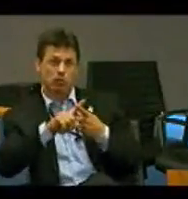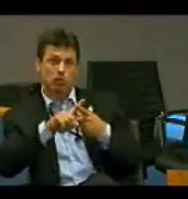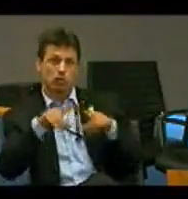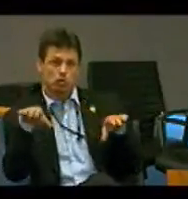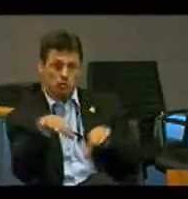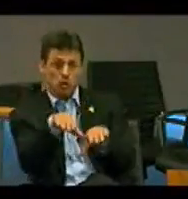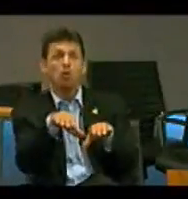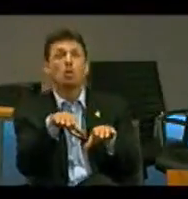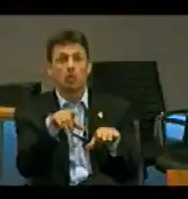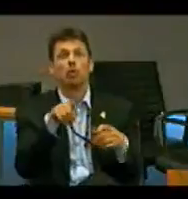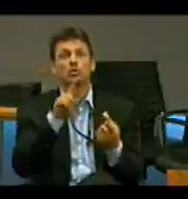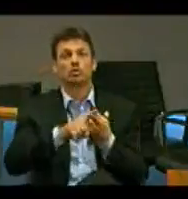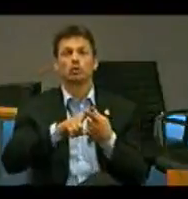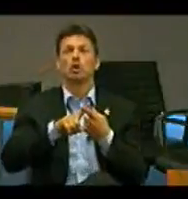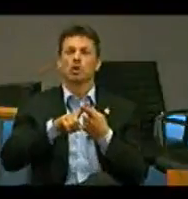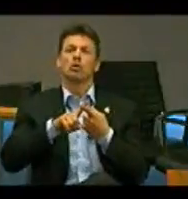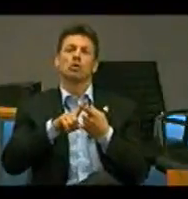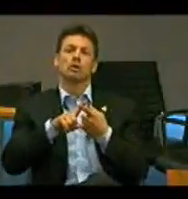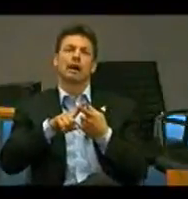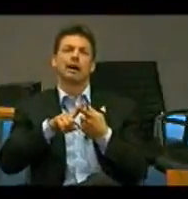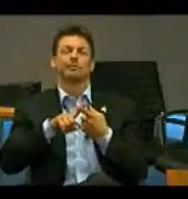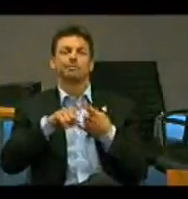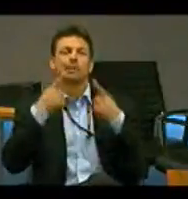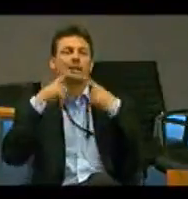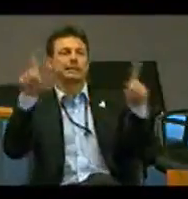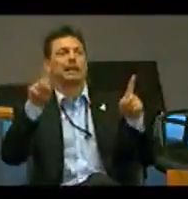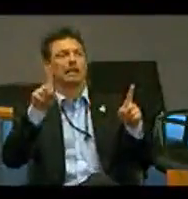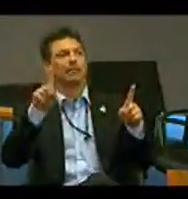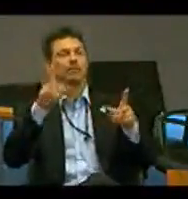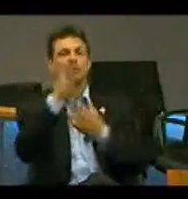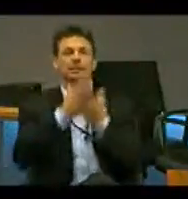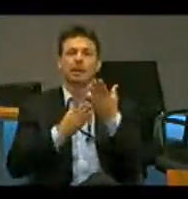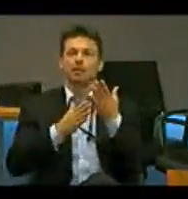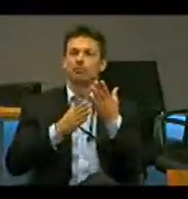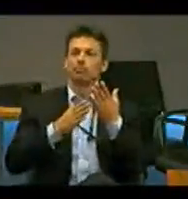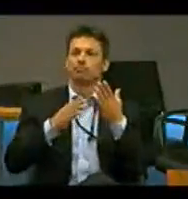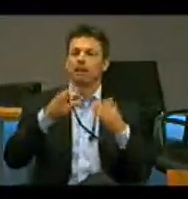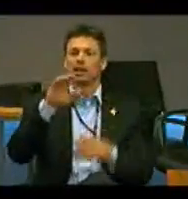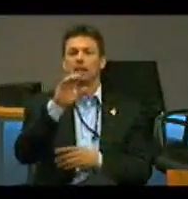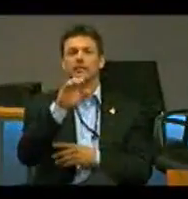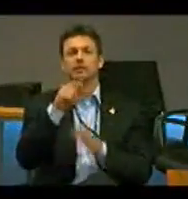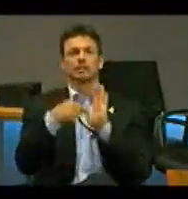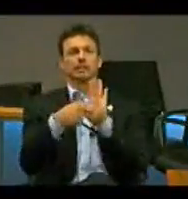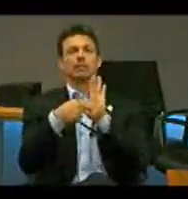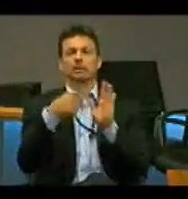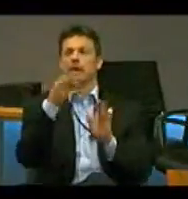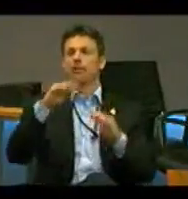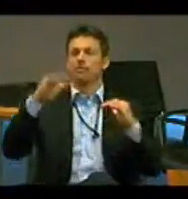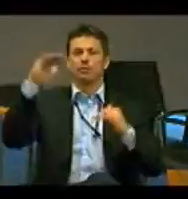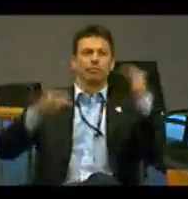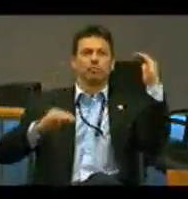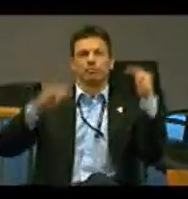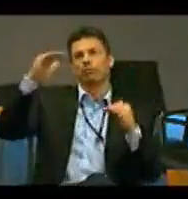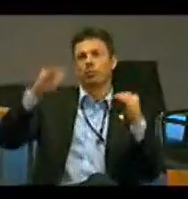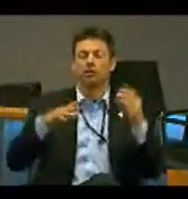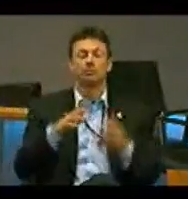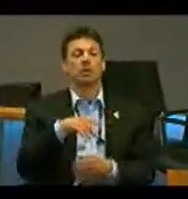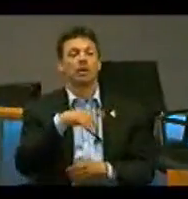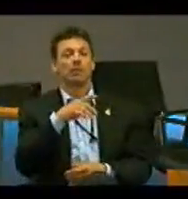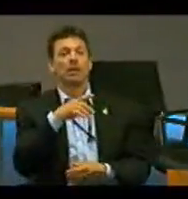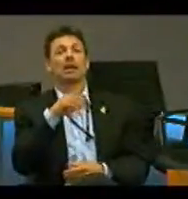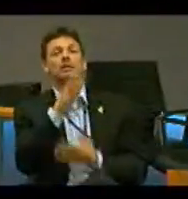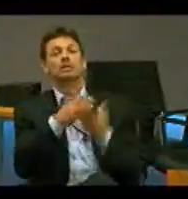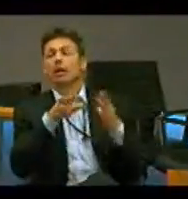in order to achieve some semblance of proportionality? In fact, there are reports that school districts